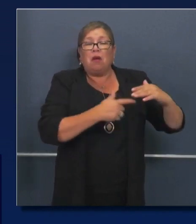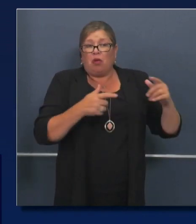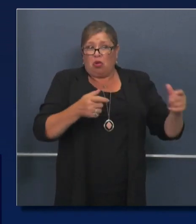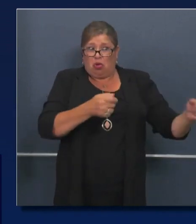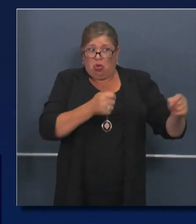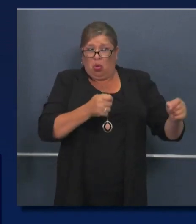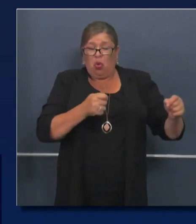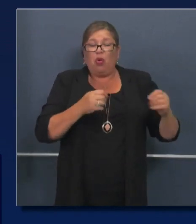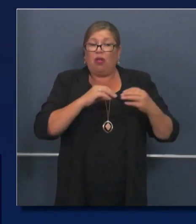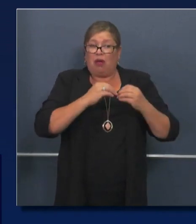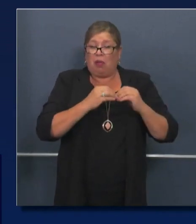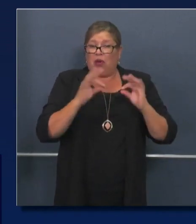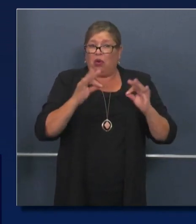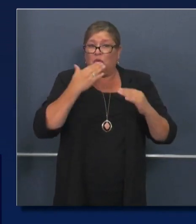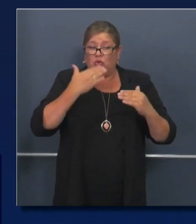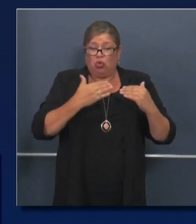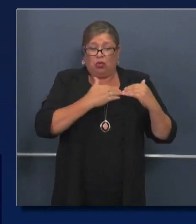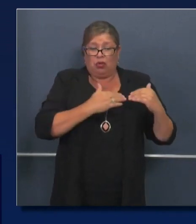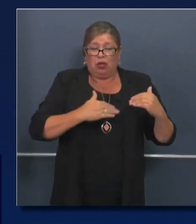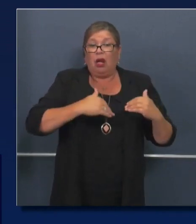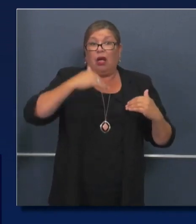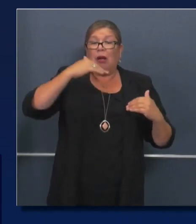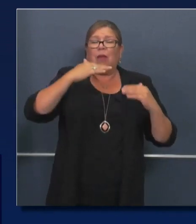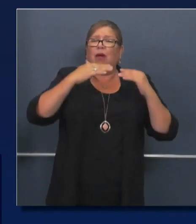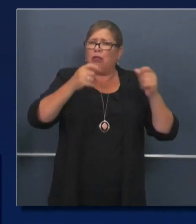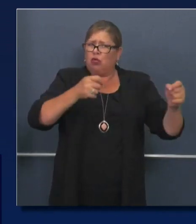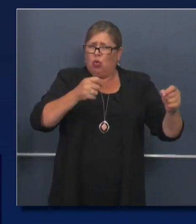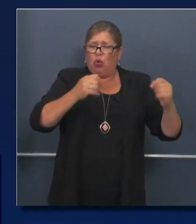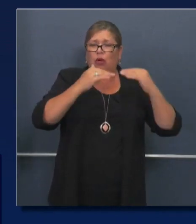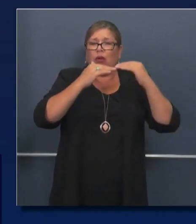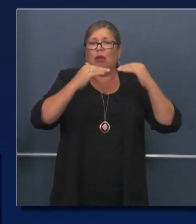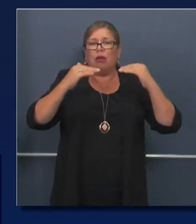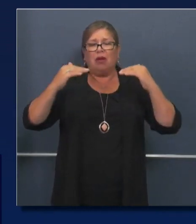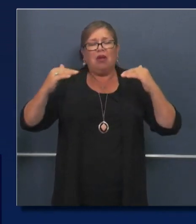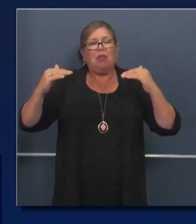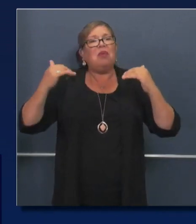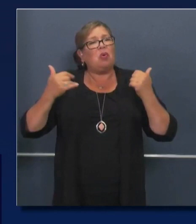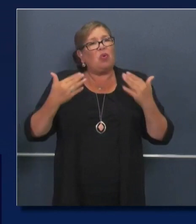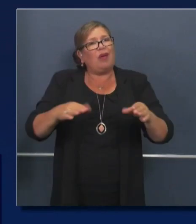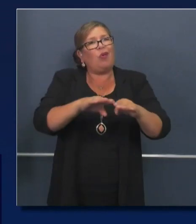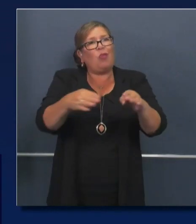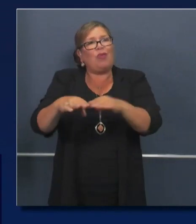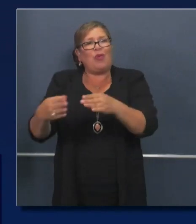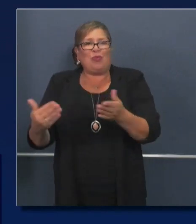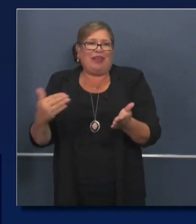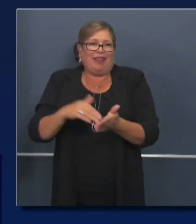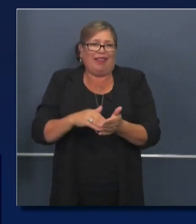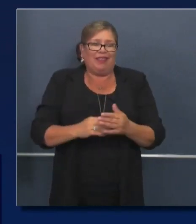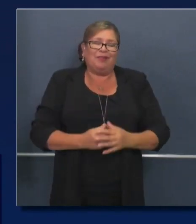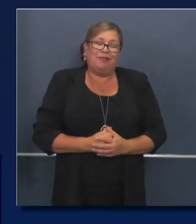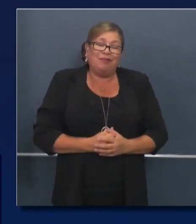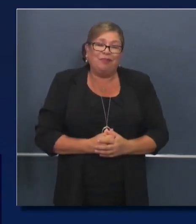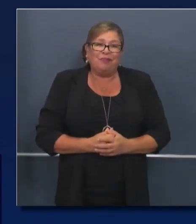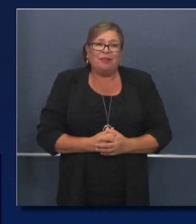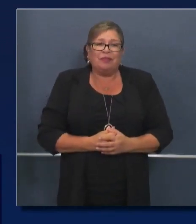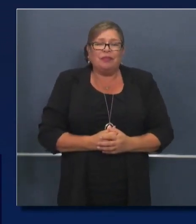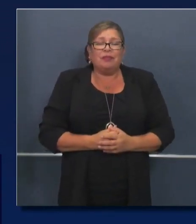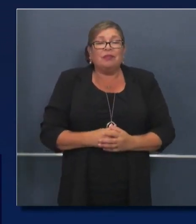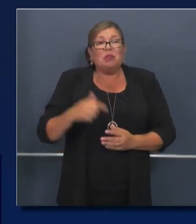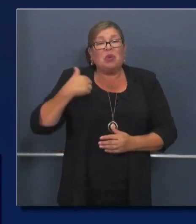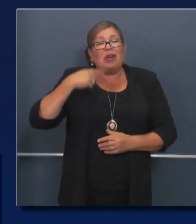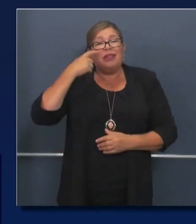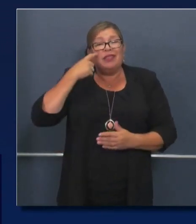forward and bring back parts of their economy and communities. So I've basically taken you through a